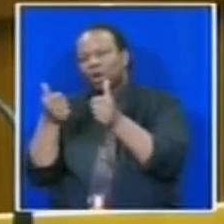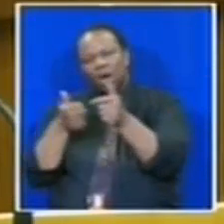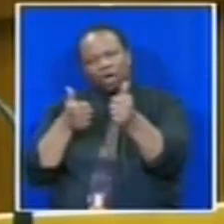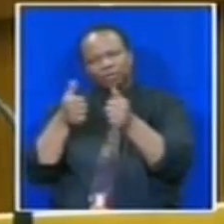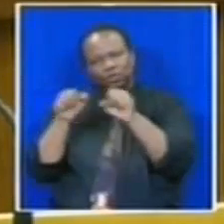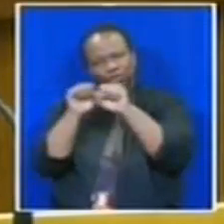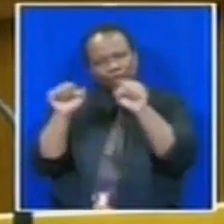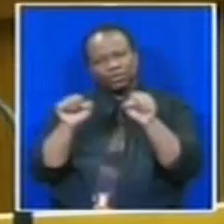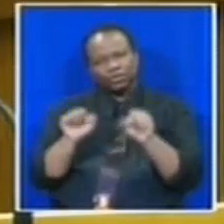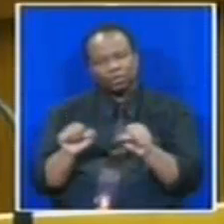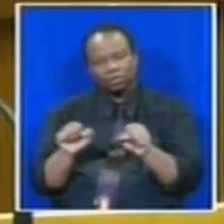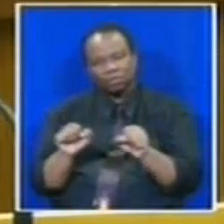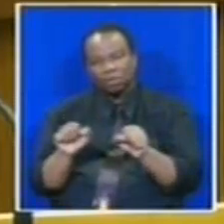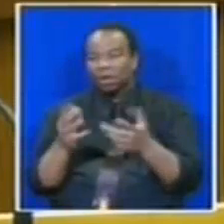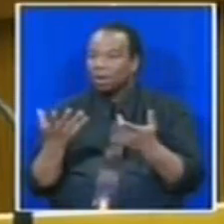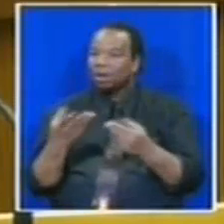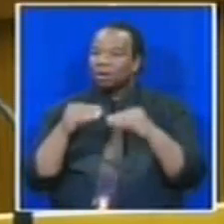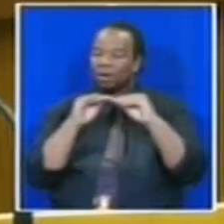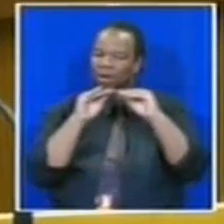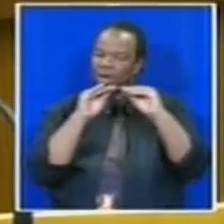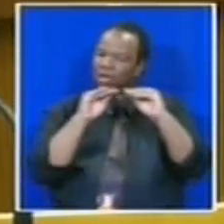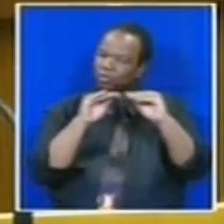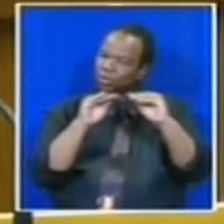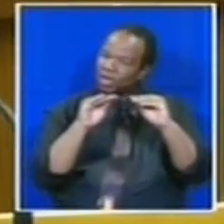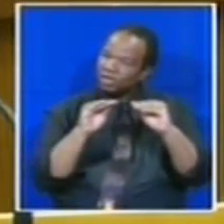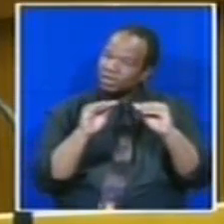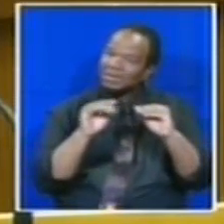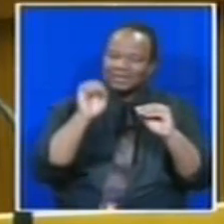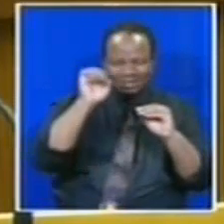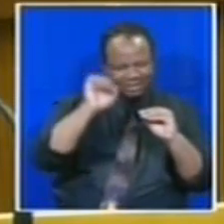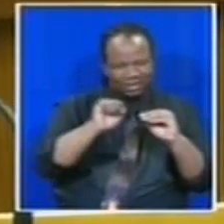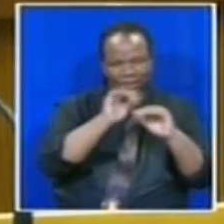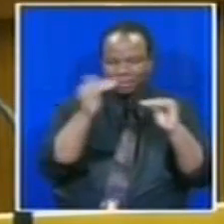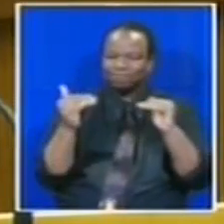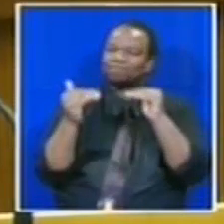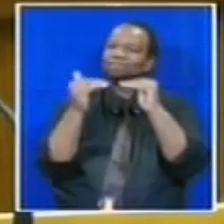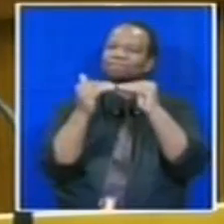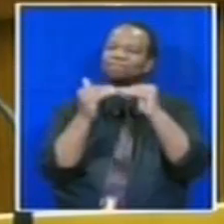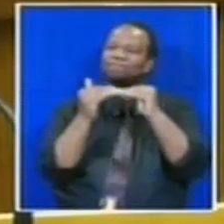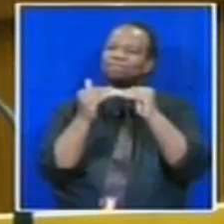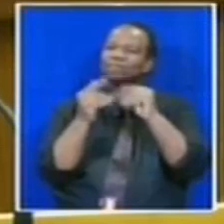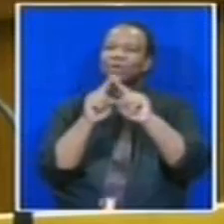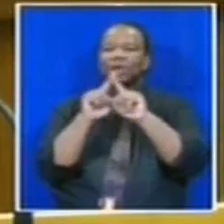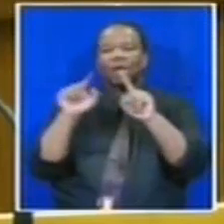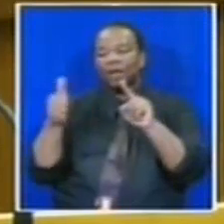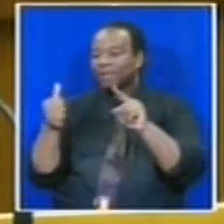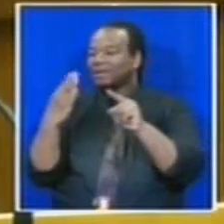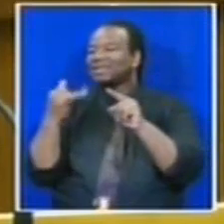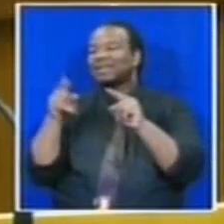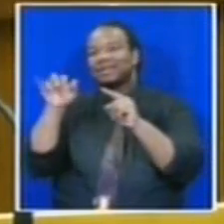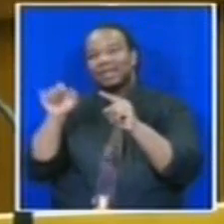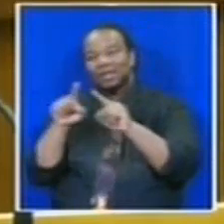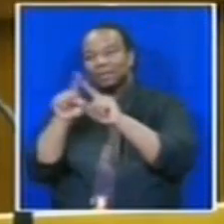organized. Education will contribute immensely to equality. Cities will promote social and economic